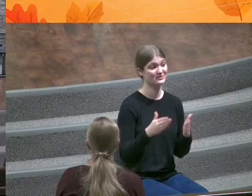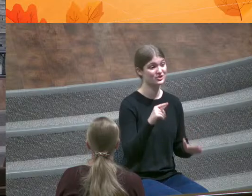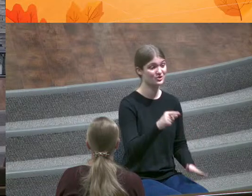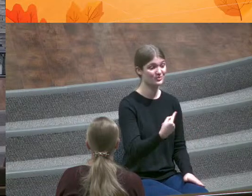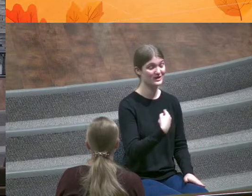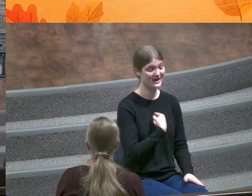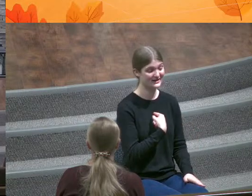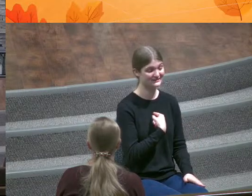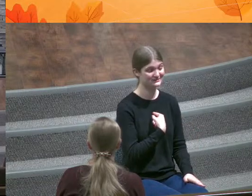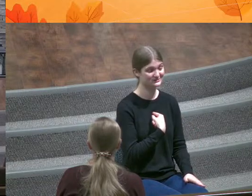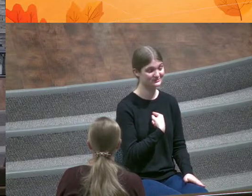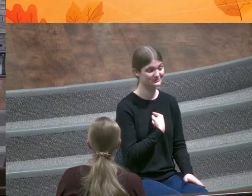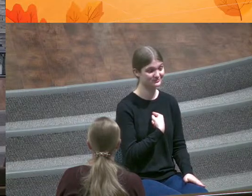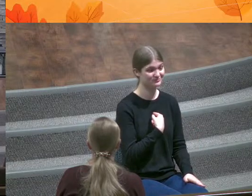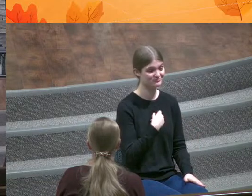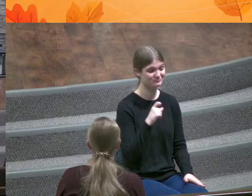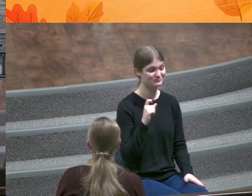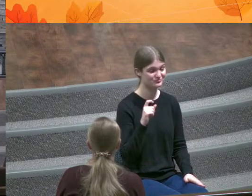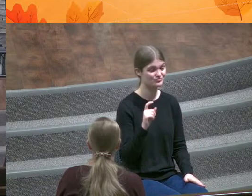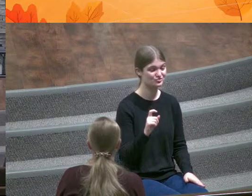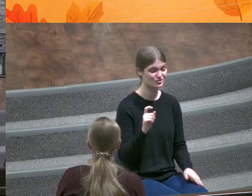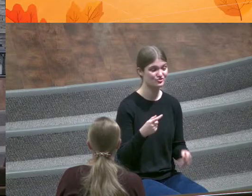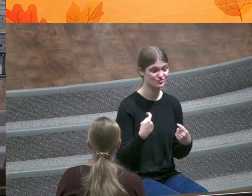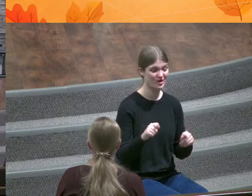maybe you and I could give it a go.